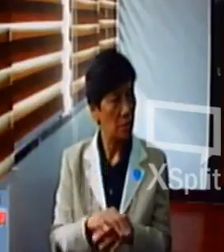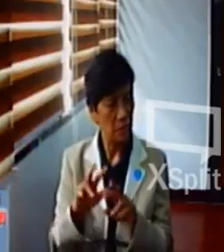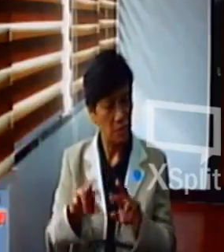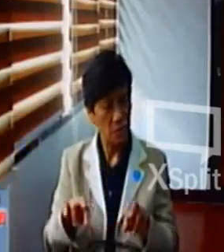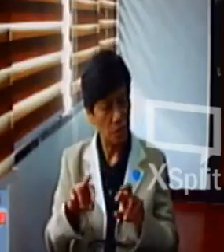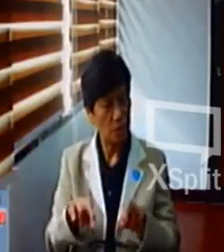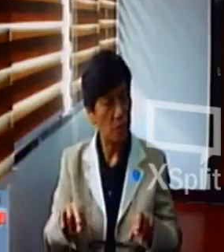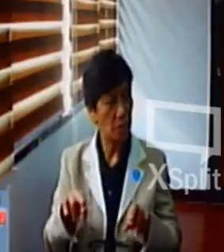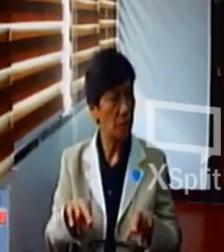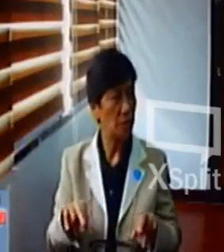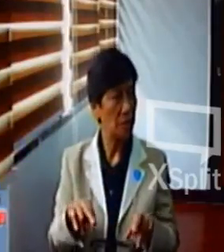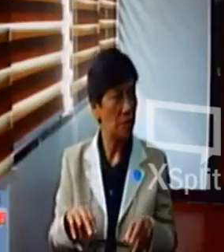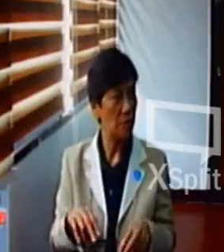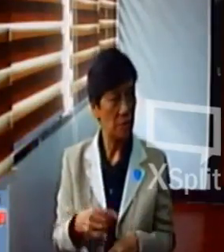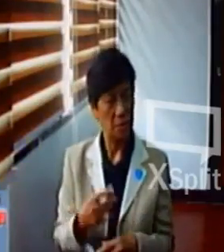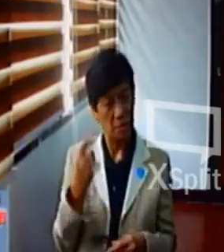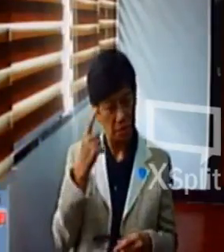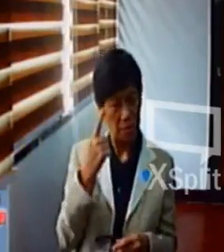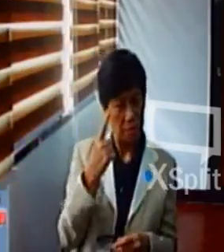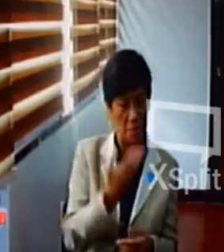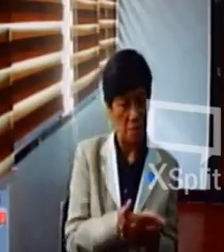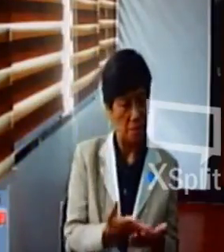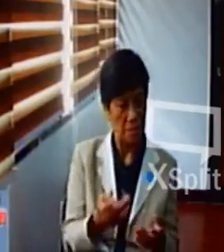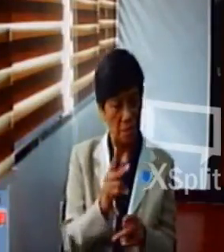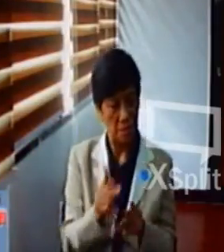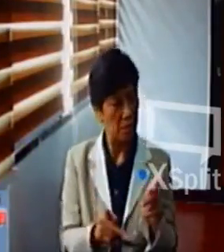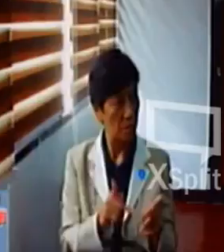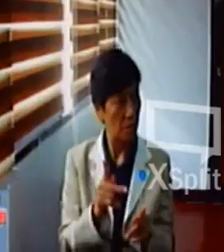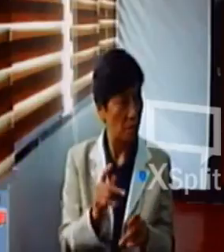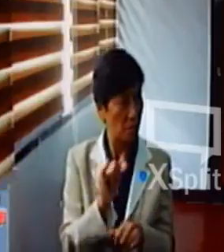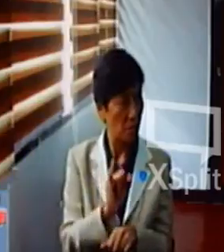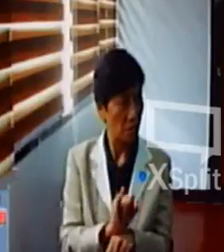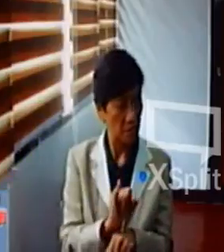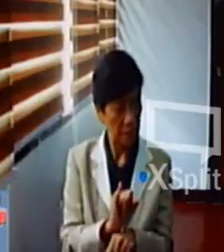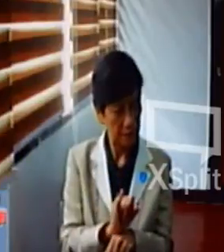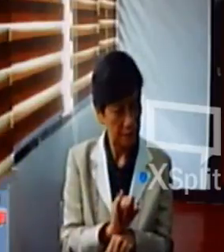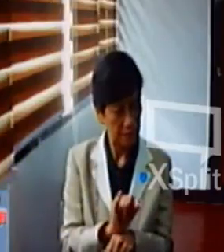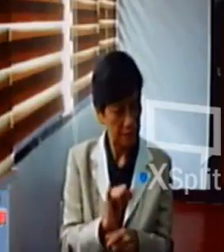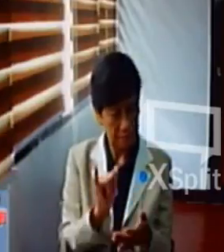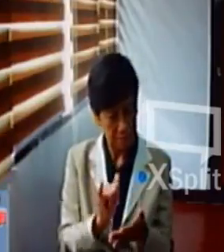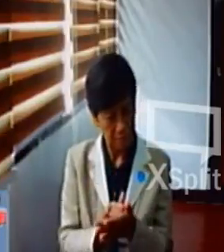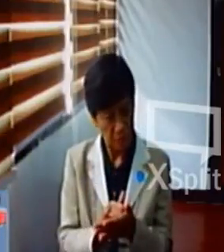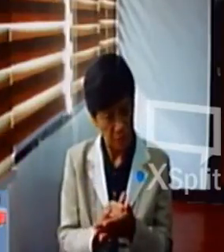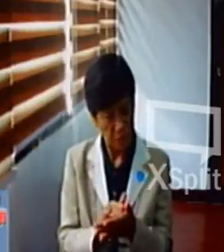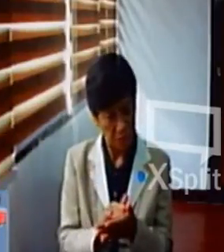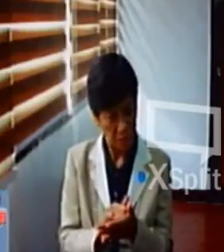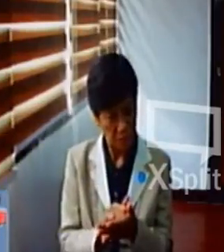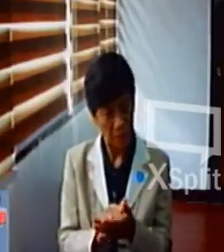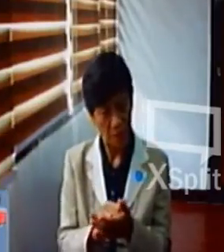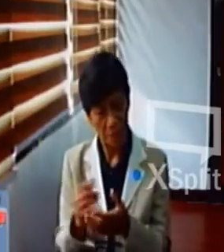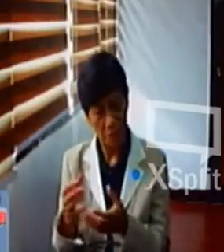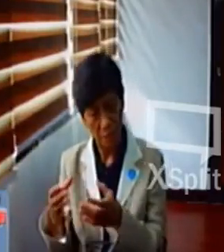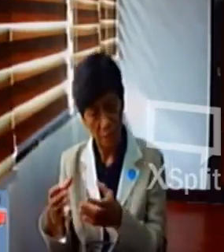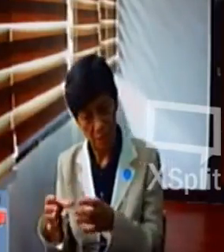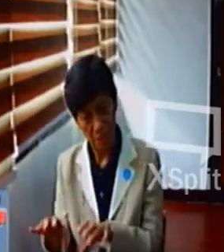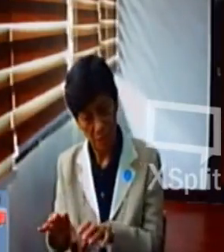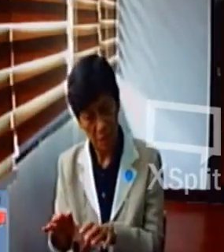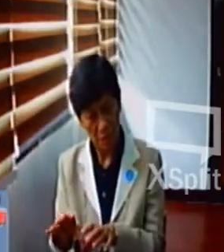these people, or there are people or industries that cause this whole